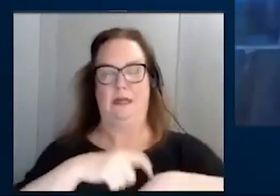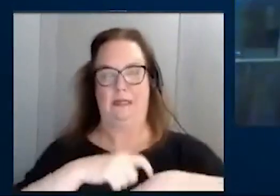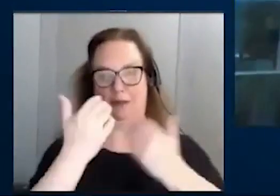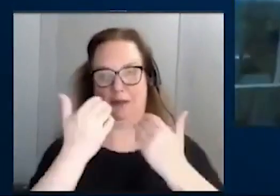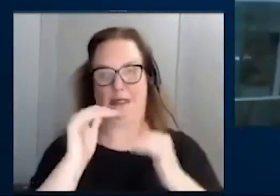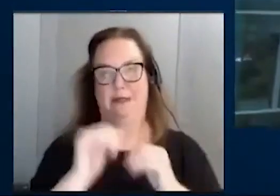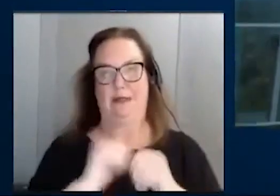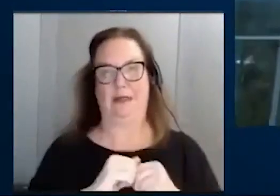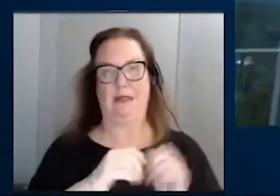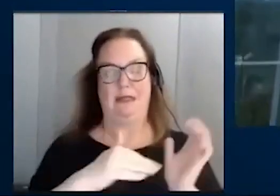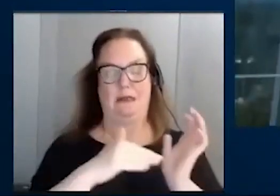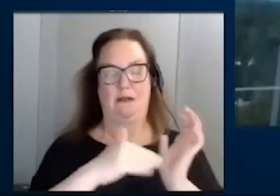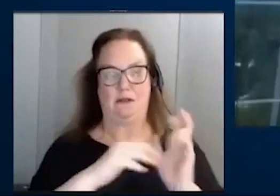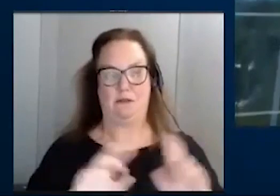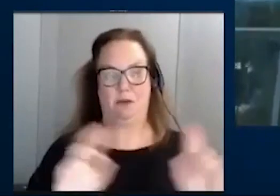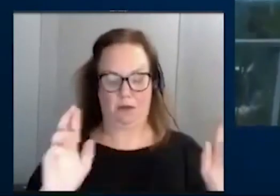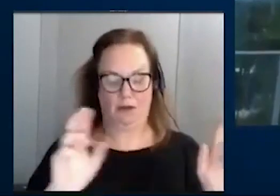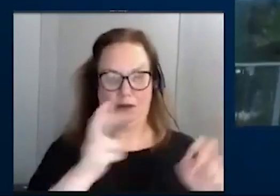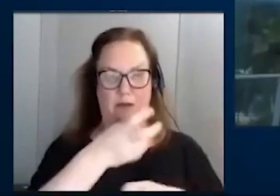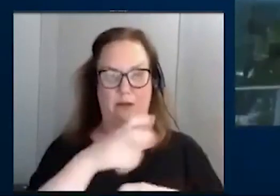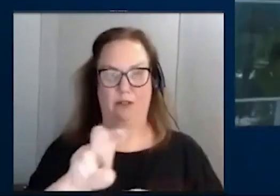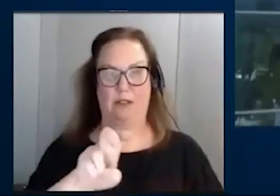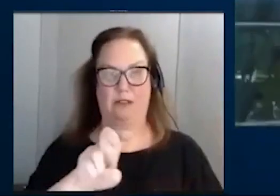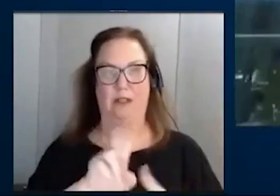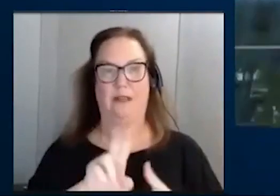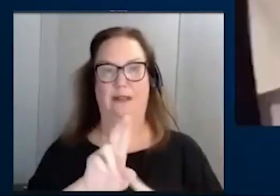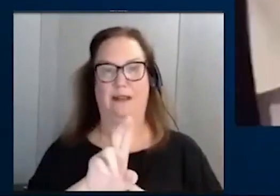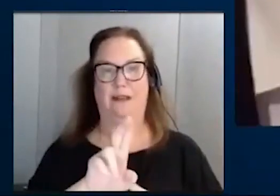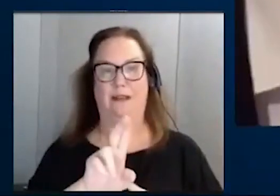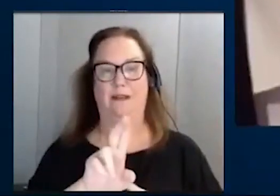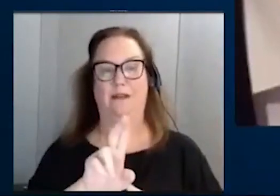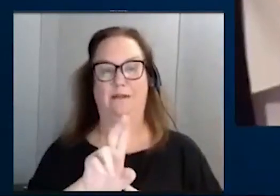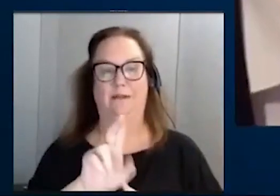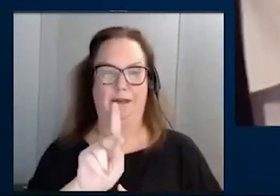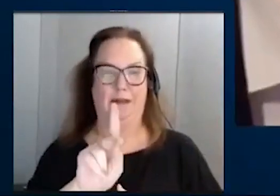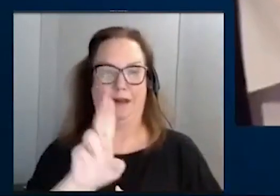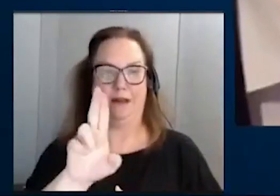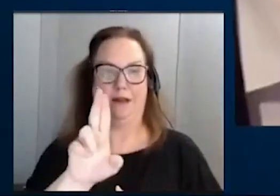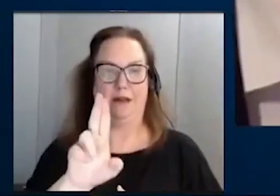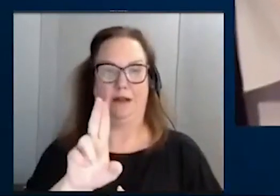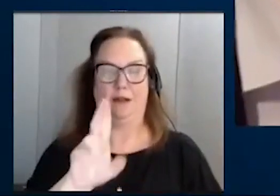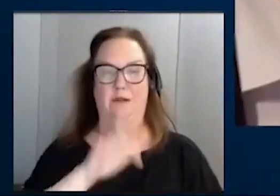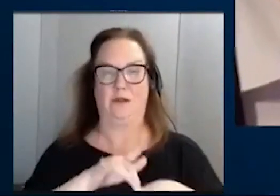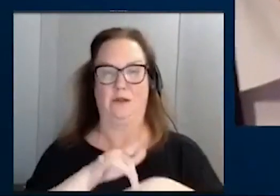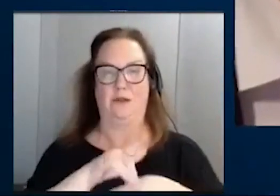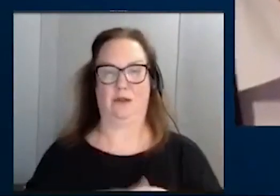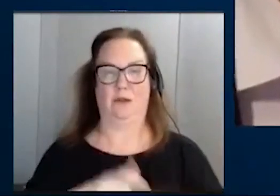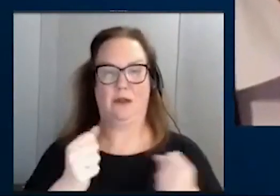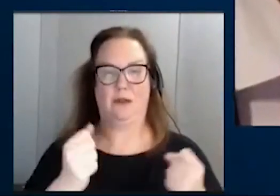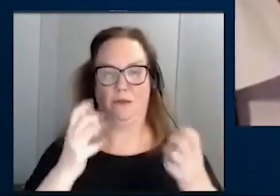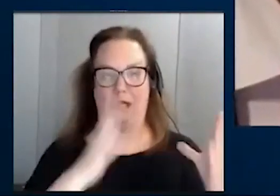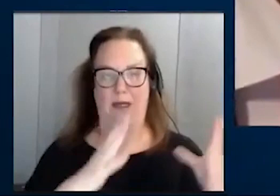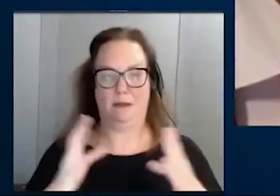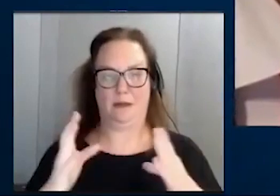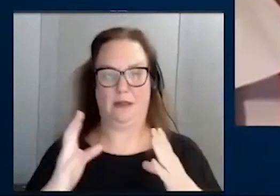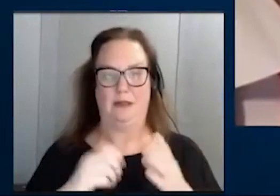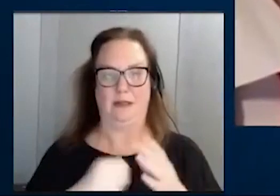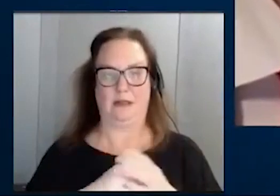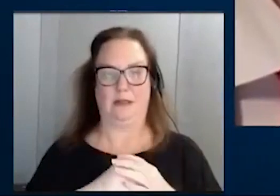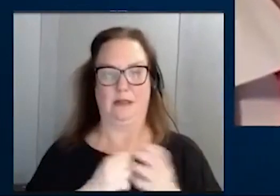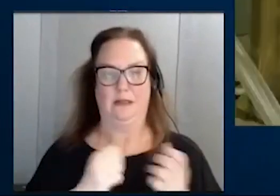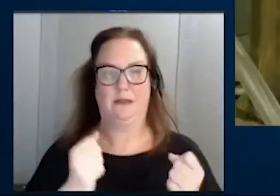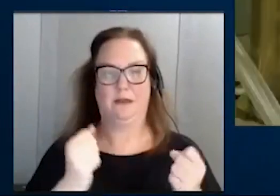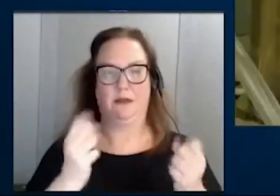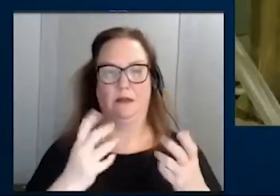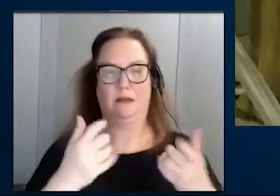Doctors prepared him to be transferred to the University of Kansas Health System. It was just too early. We had way too many plans left and way too much we still wanted to